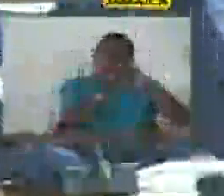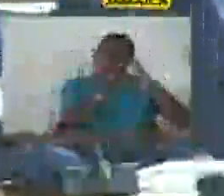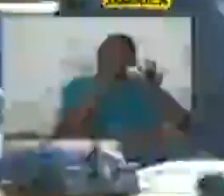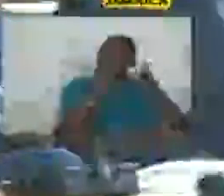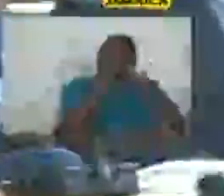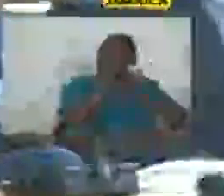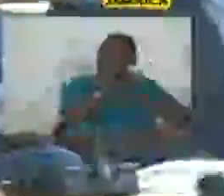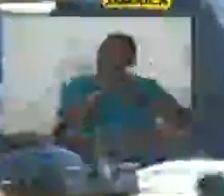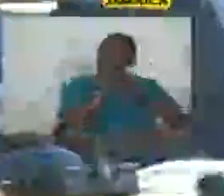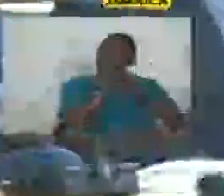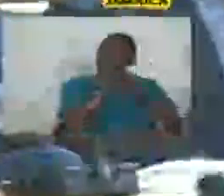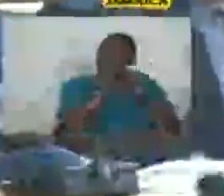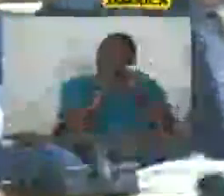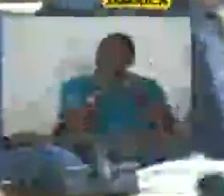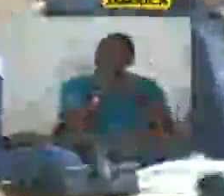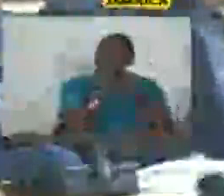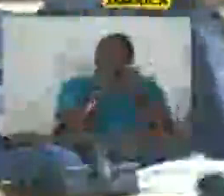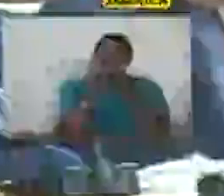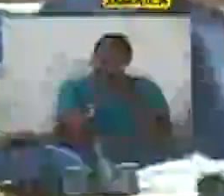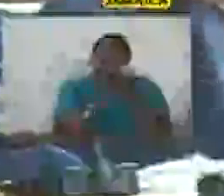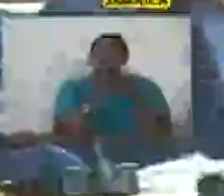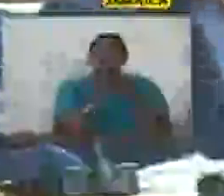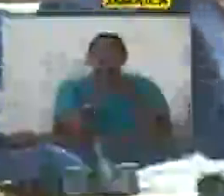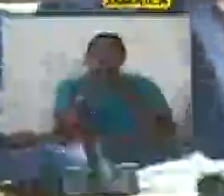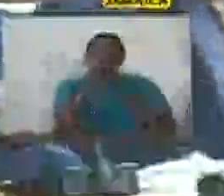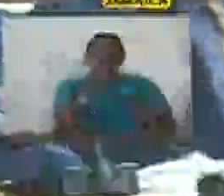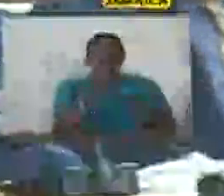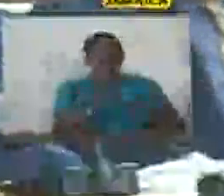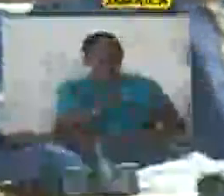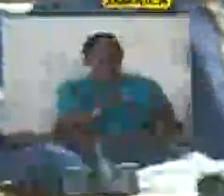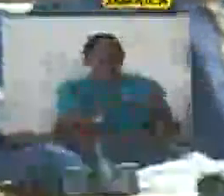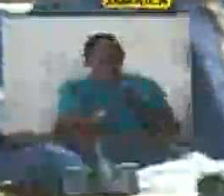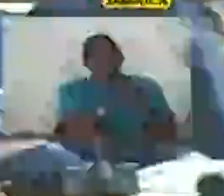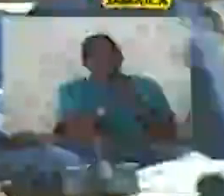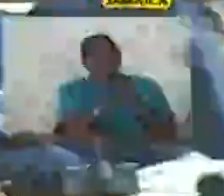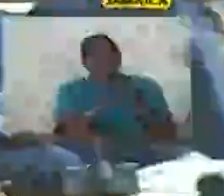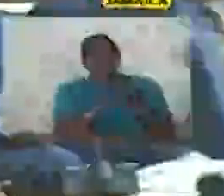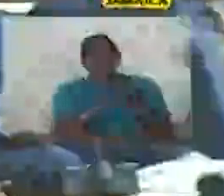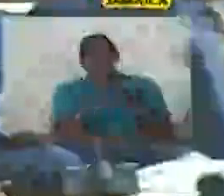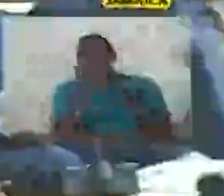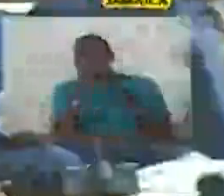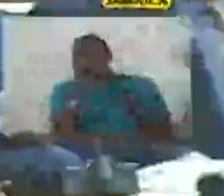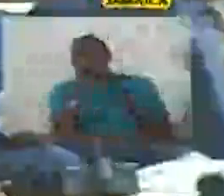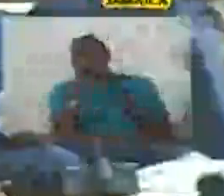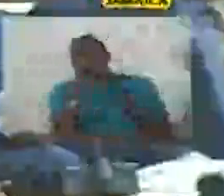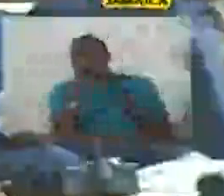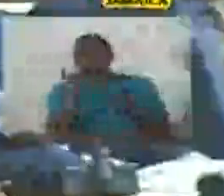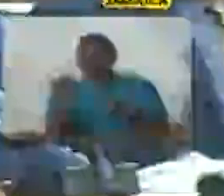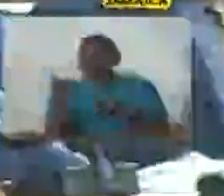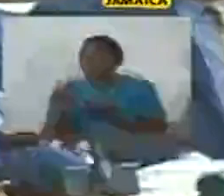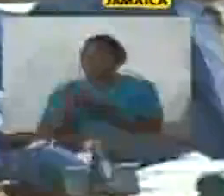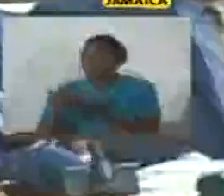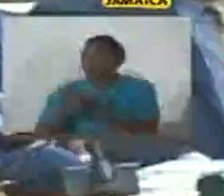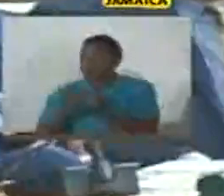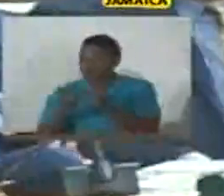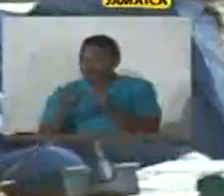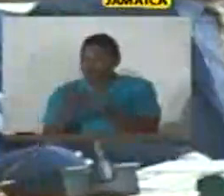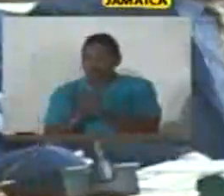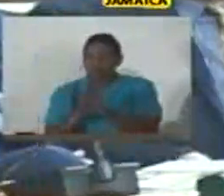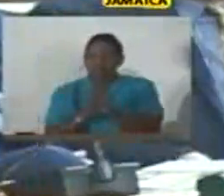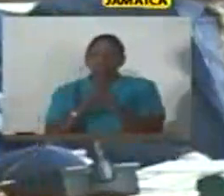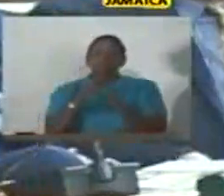infrastructure program addressing road development, water and waste management,